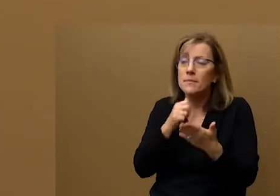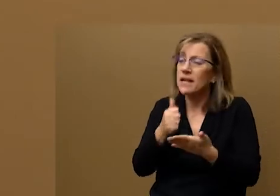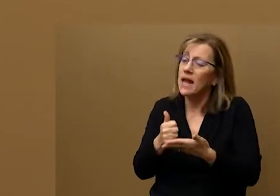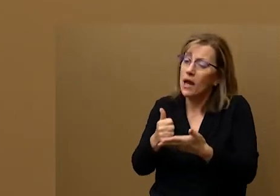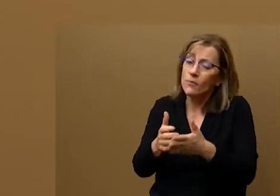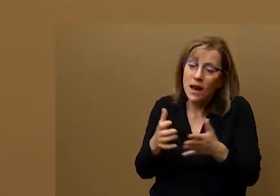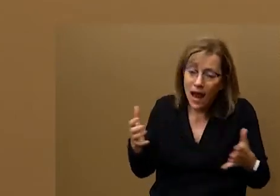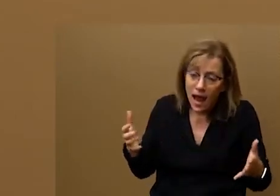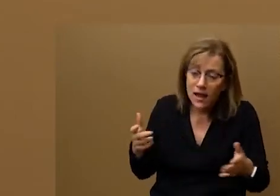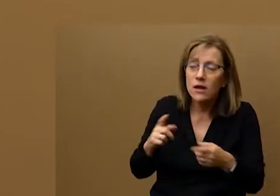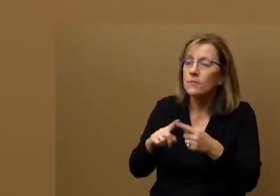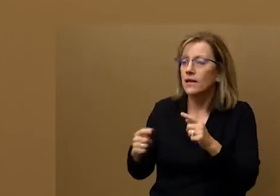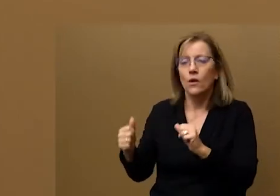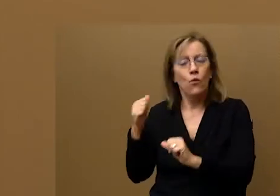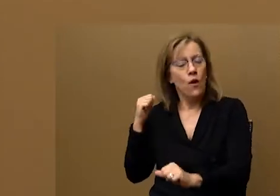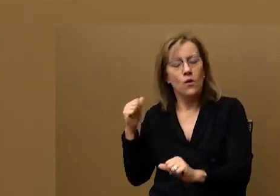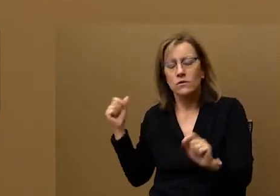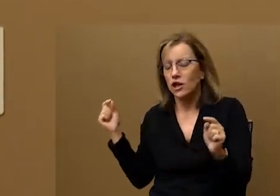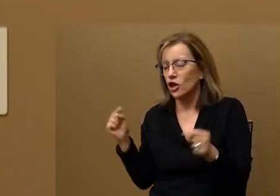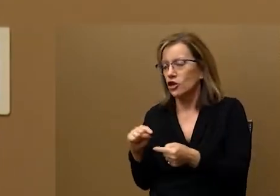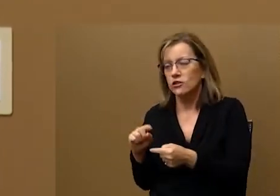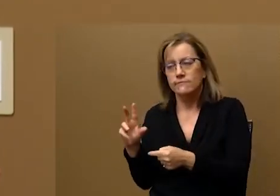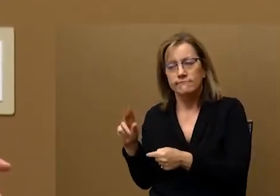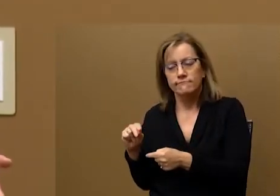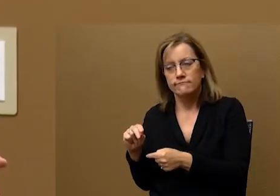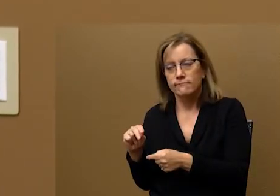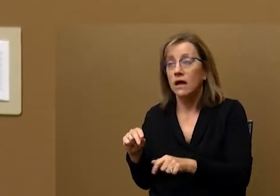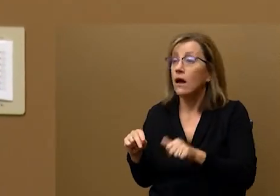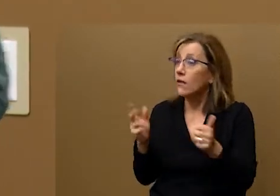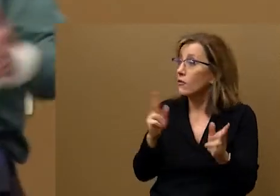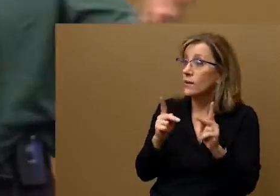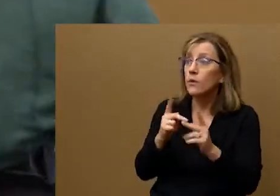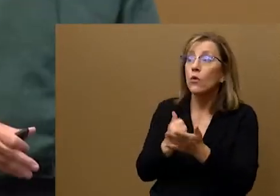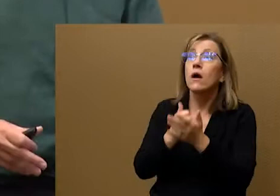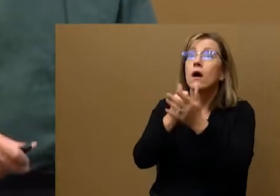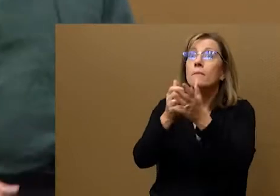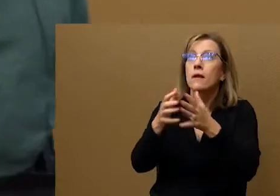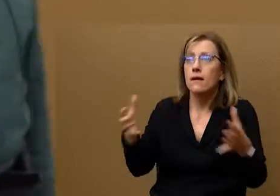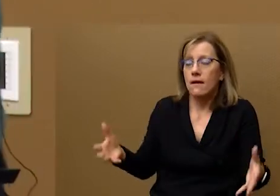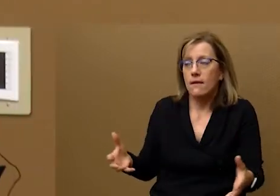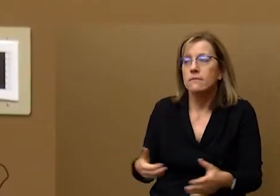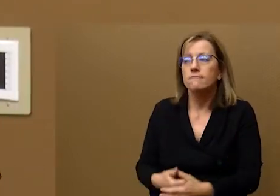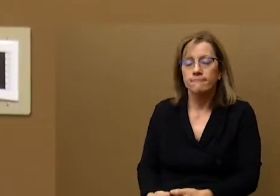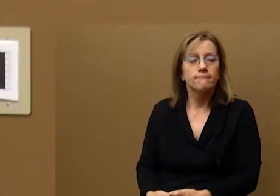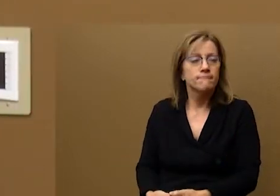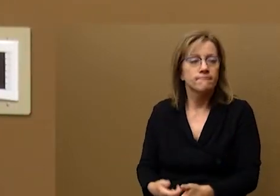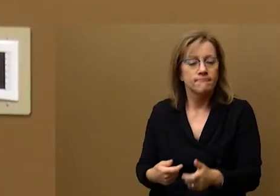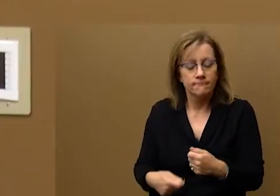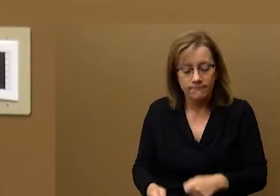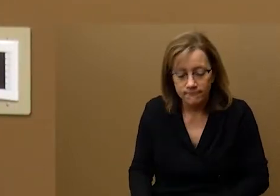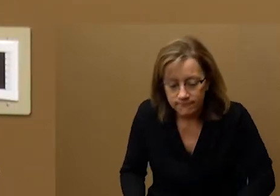helps. Maybe it won't help a lot for this person, but it won't hurt. And other people, it will help a lot.